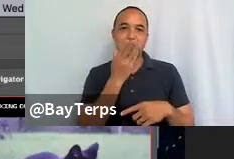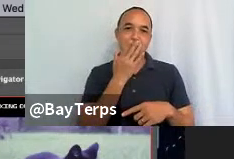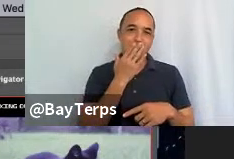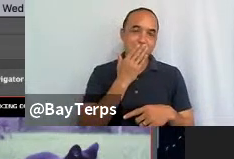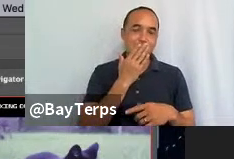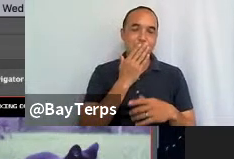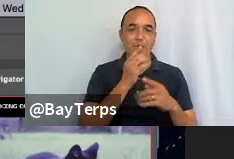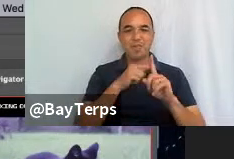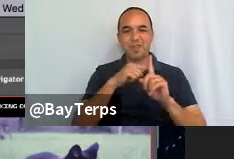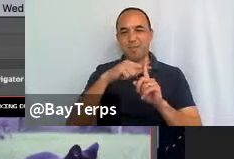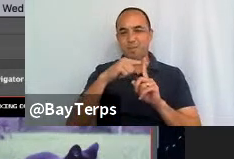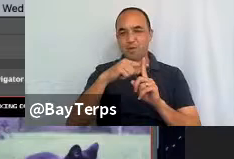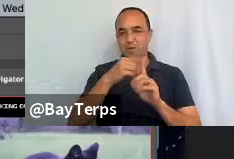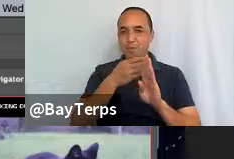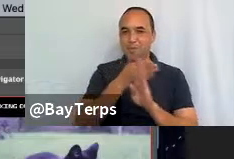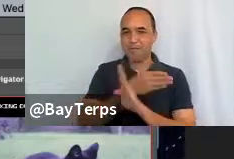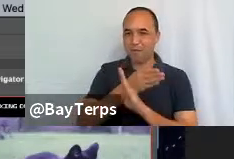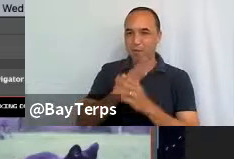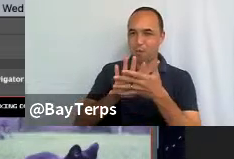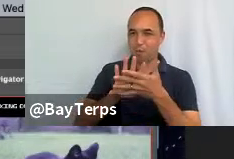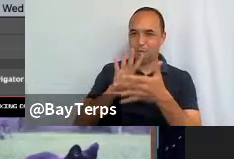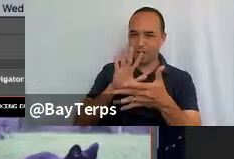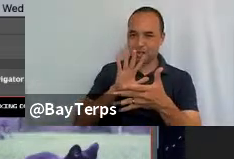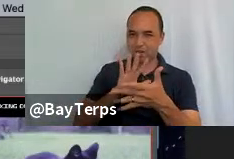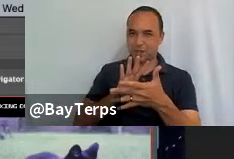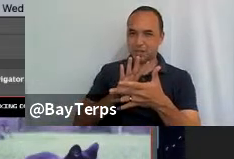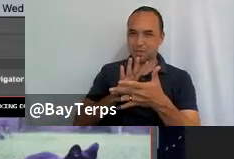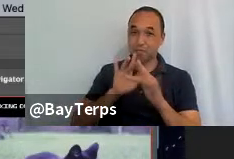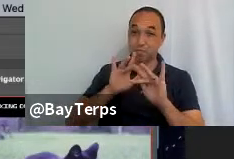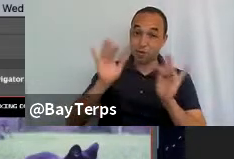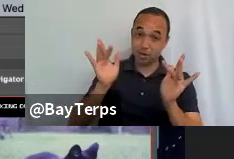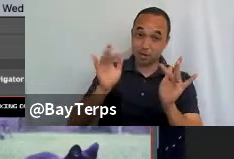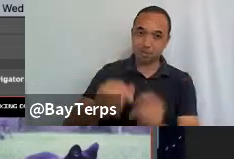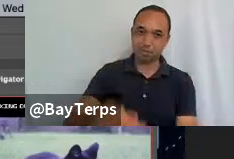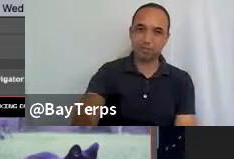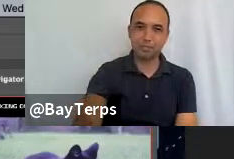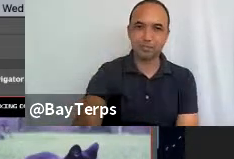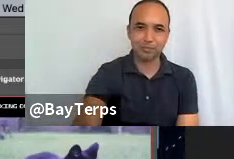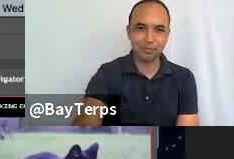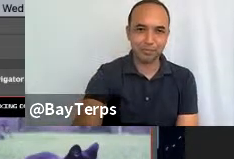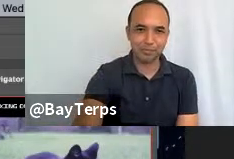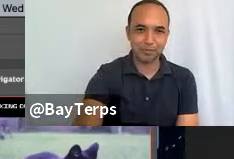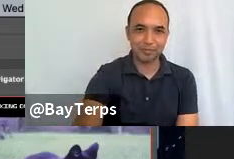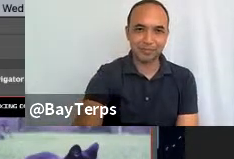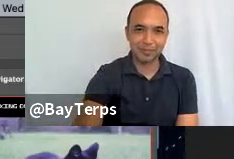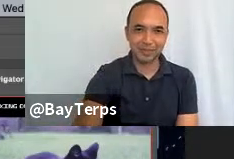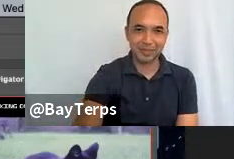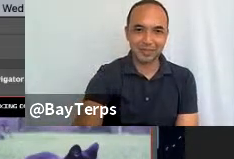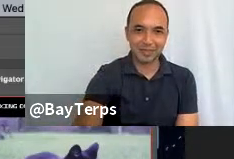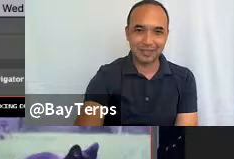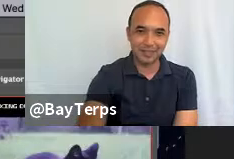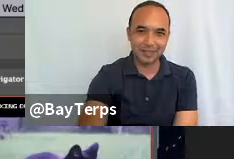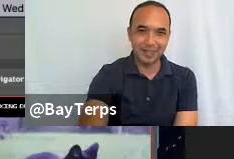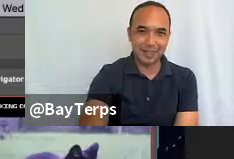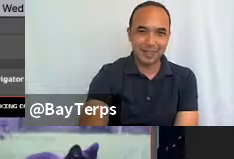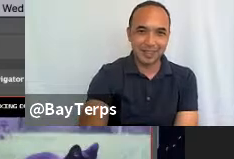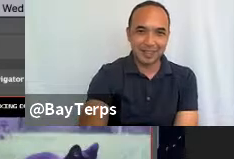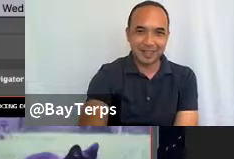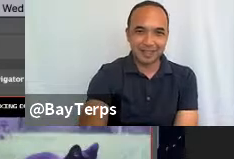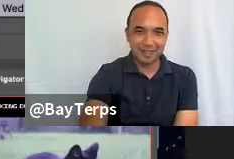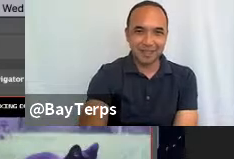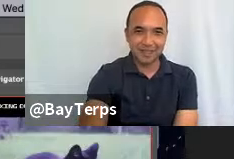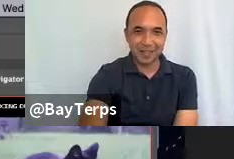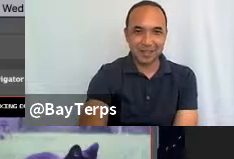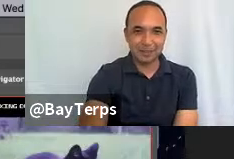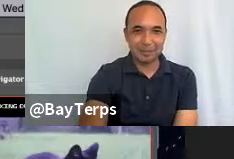before going in and doing the brightness and contrast, but that's not necessarily the best way to do it. That's just the way that I